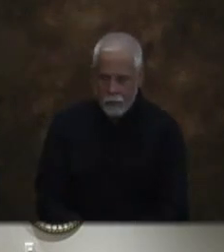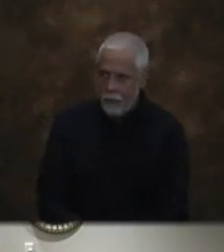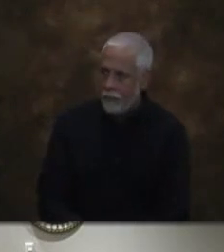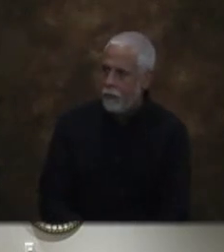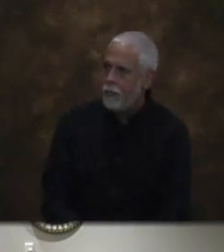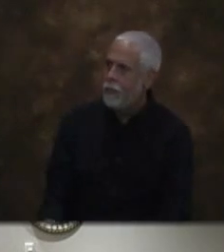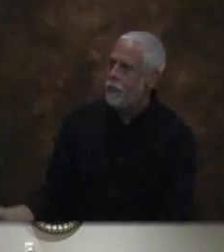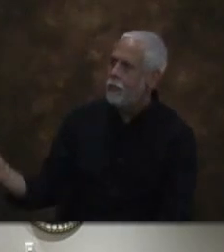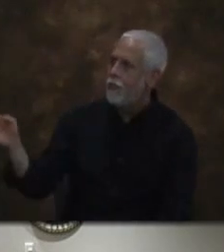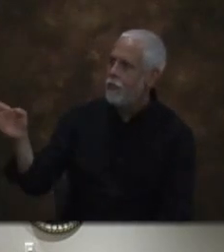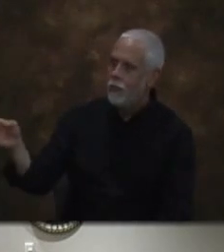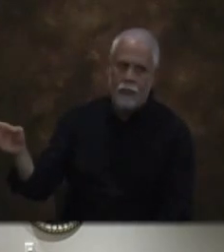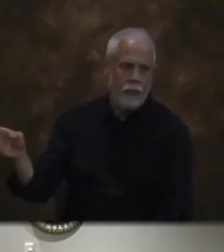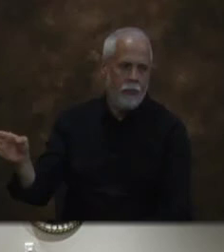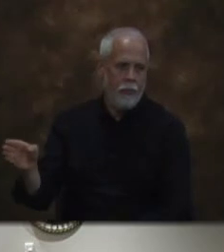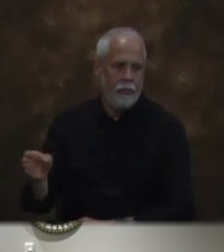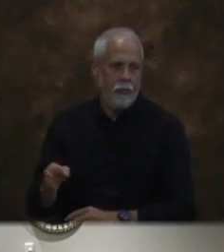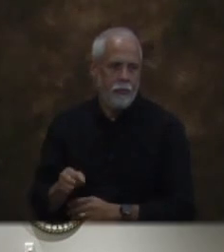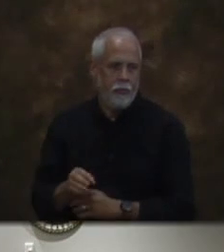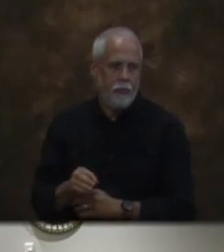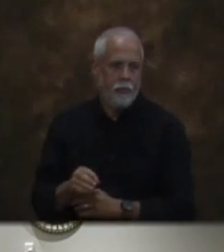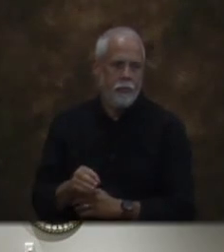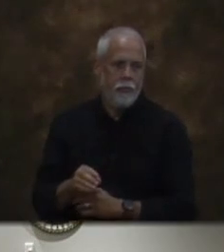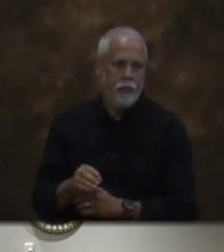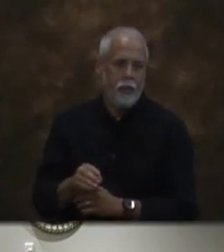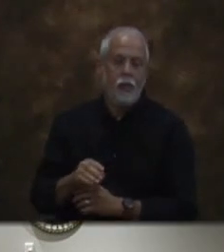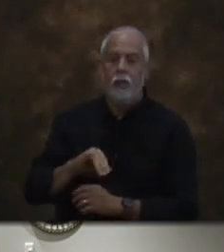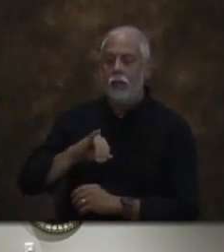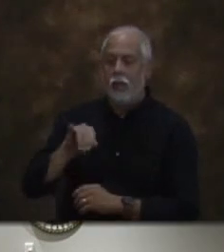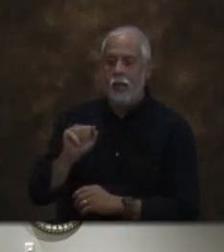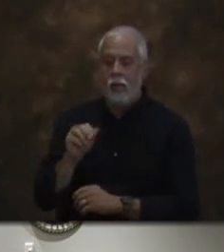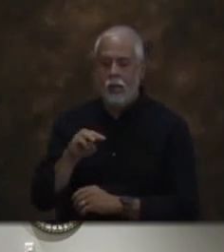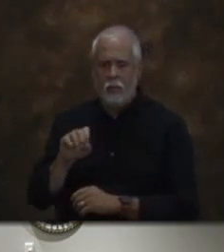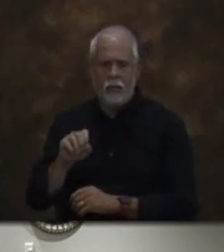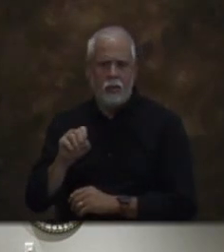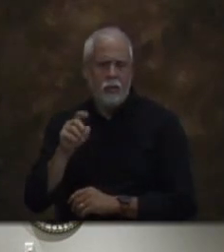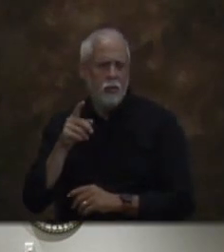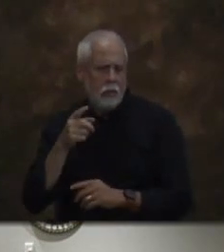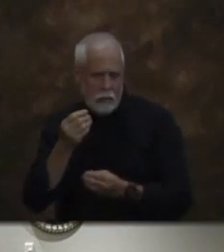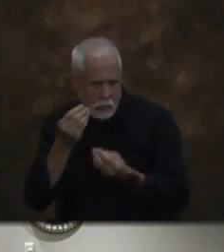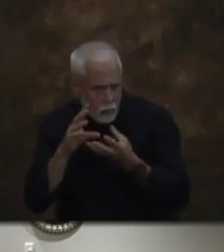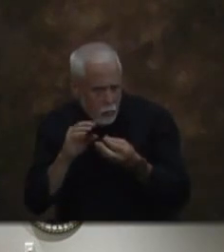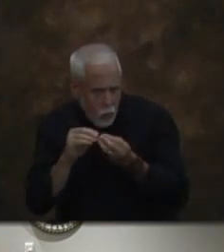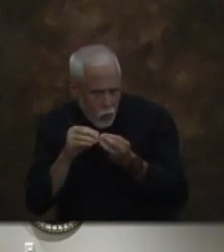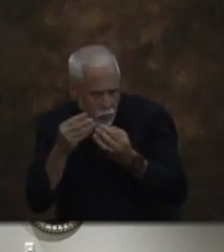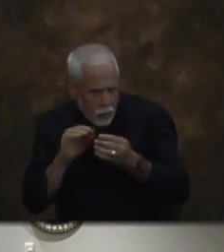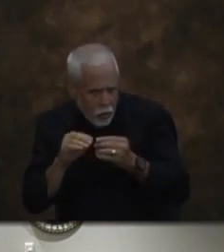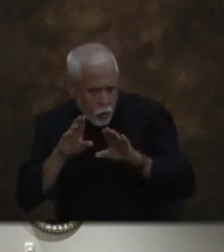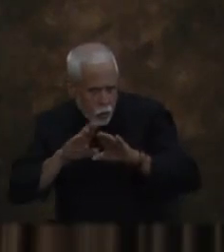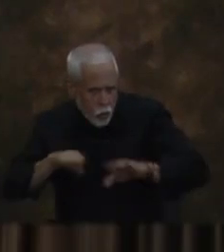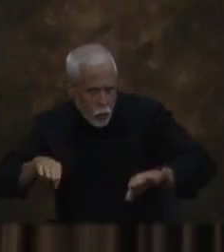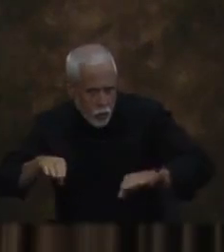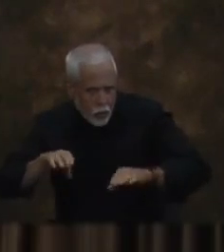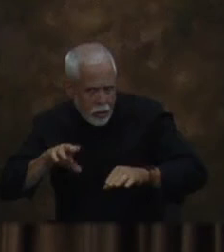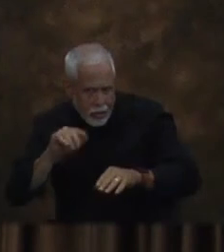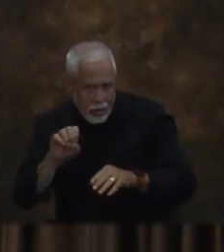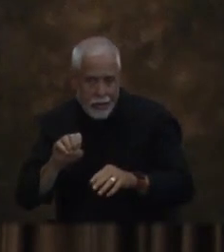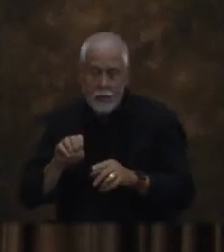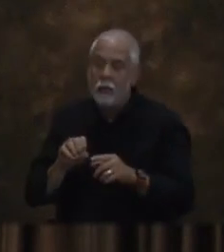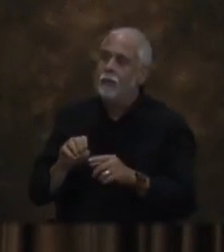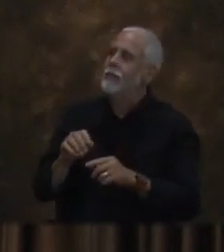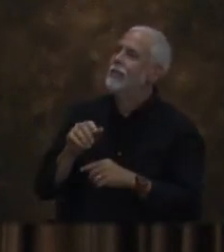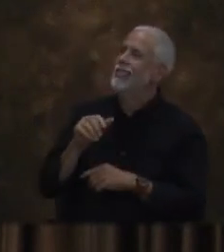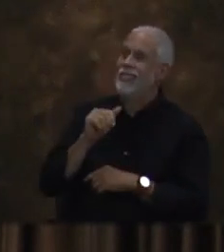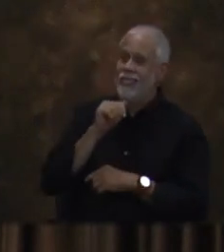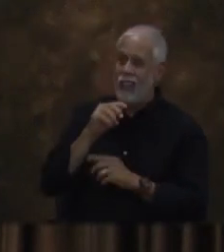Just a quick question on what we're seeing in terms of children's cases and the trend lines there. Yeah, so not much